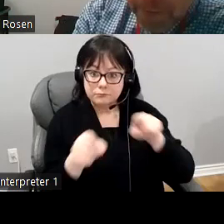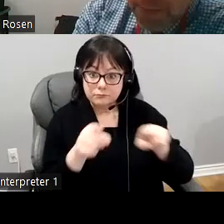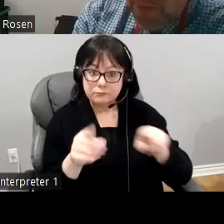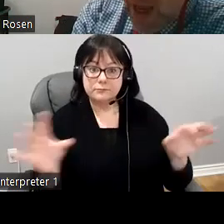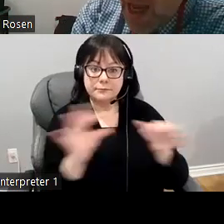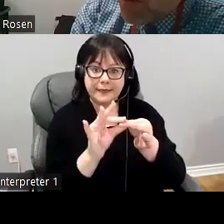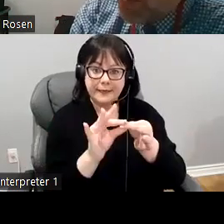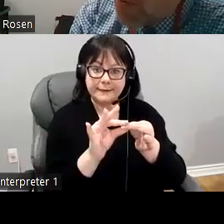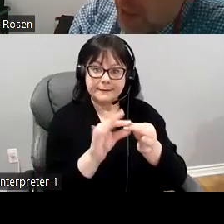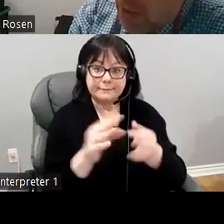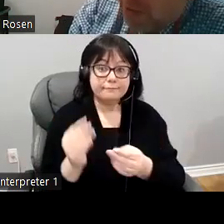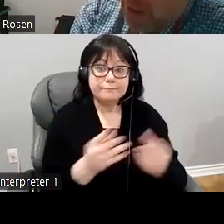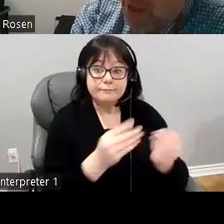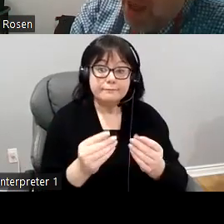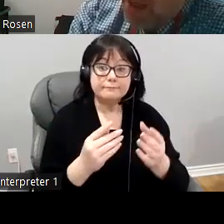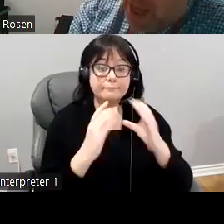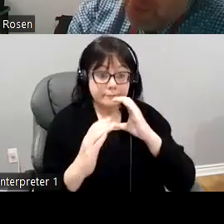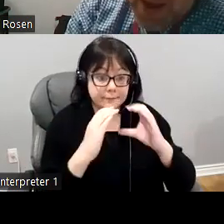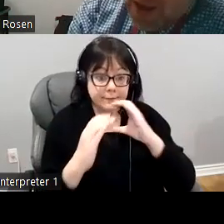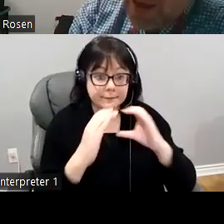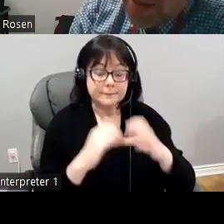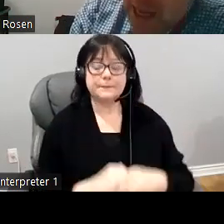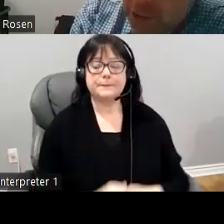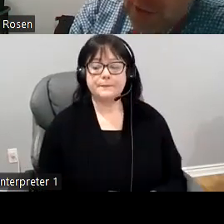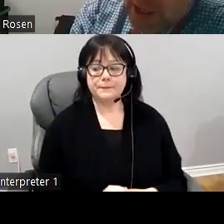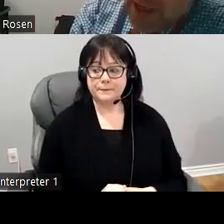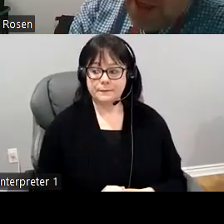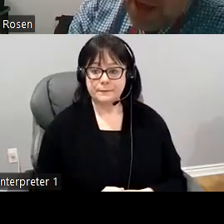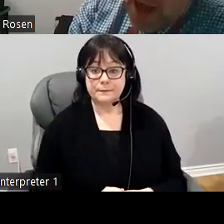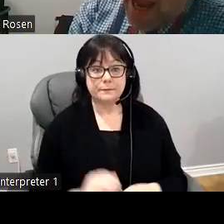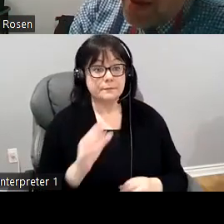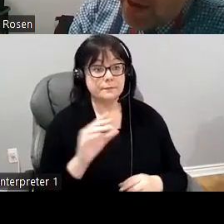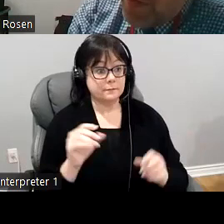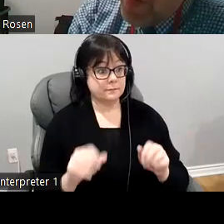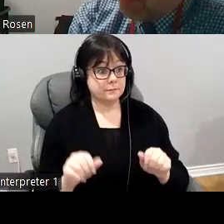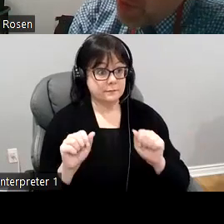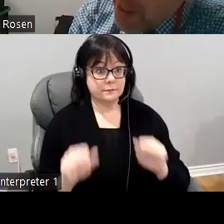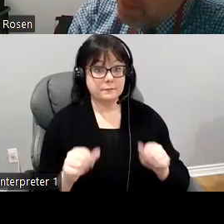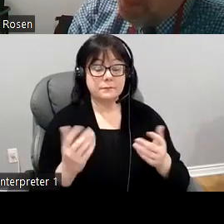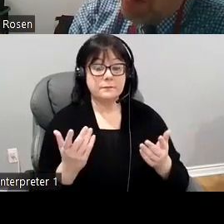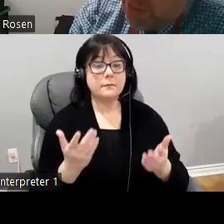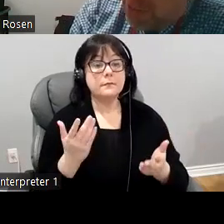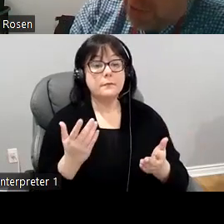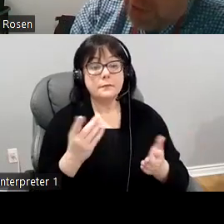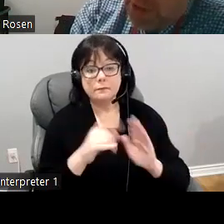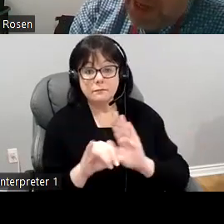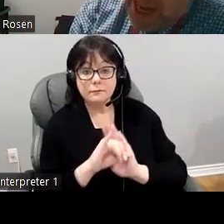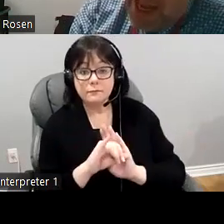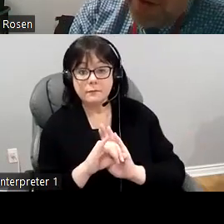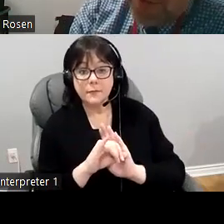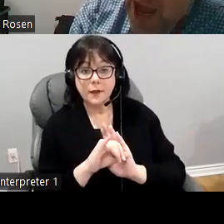groups? And particularly, can we essentially identify the real